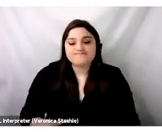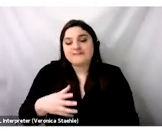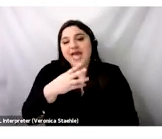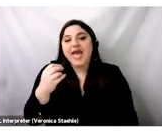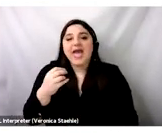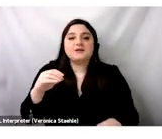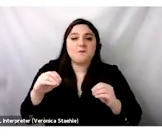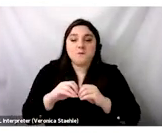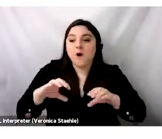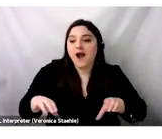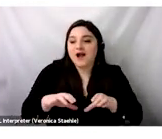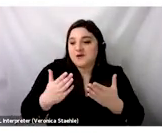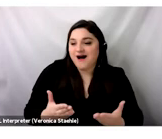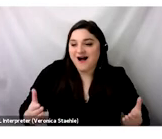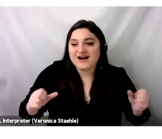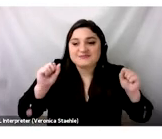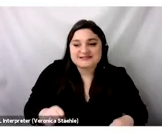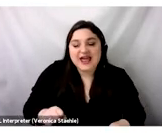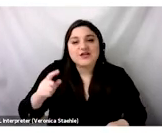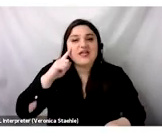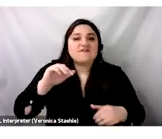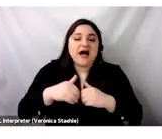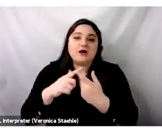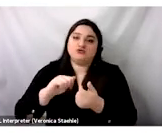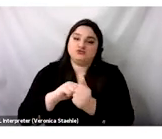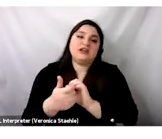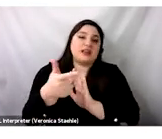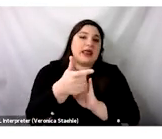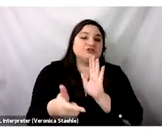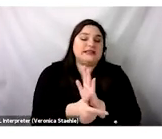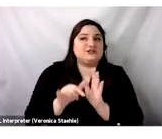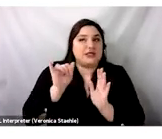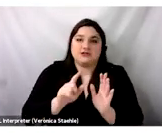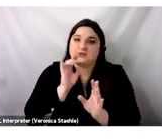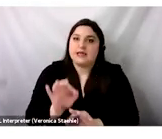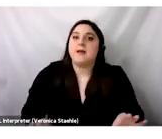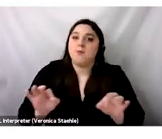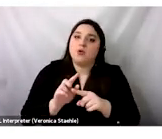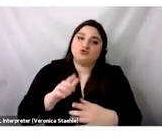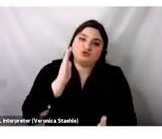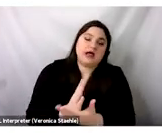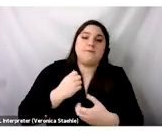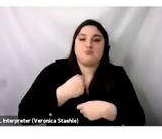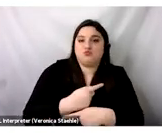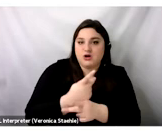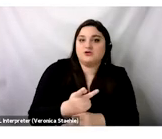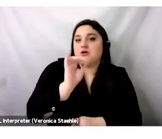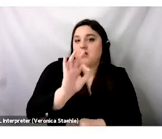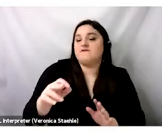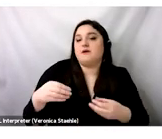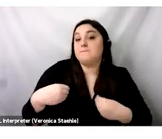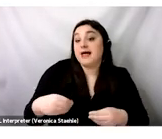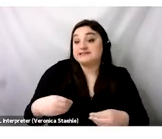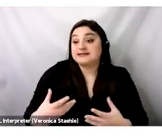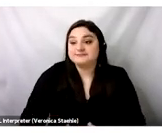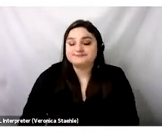actionable items, looking towards legislation that stops the production of plastic. So there's a lot we don't know.